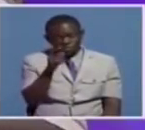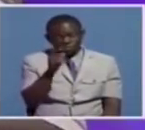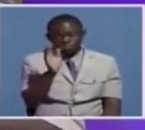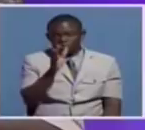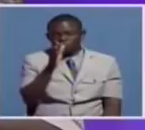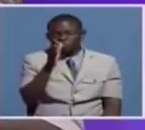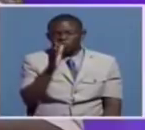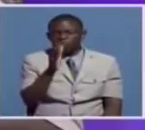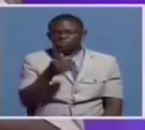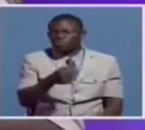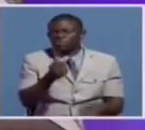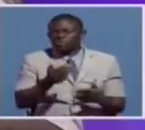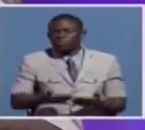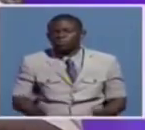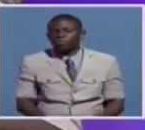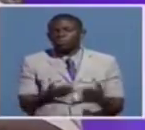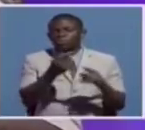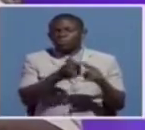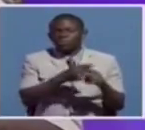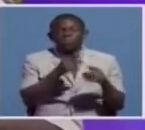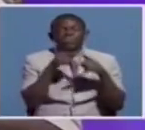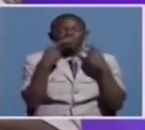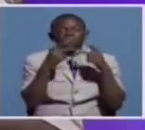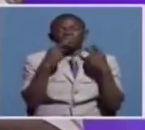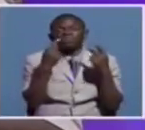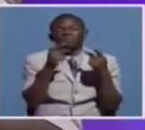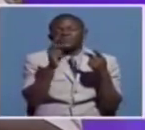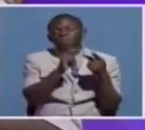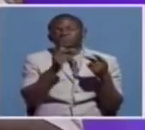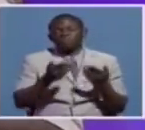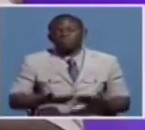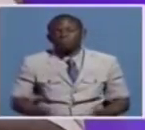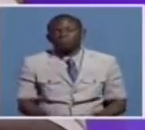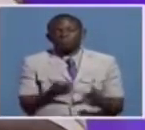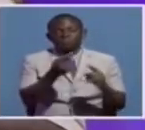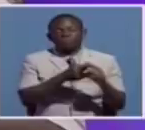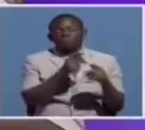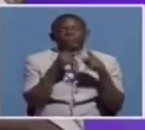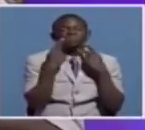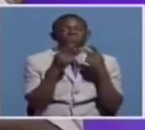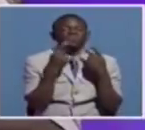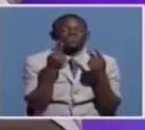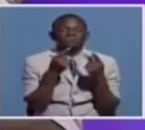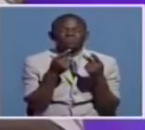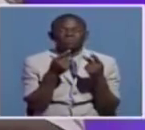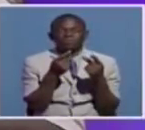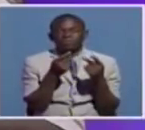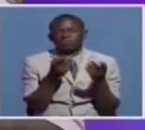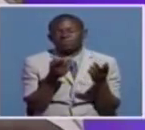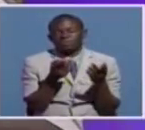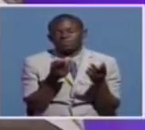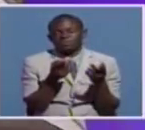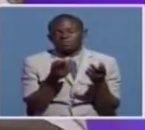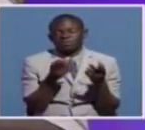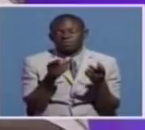missionary. But we felt that from we never saw our grandfather, but we saw the grandmom. And she was also a disciplinarian, and she believed